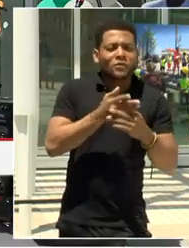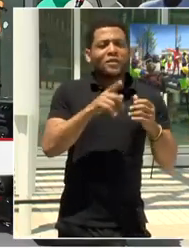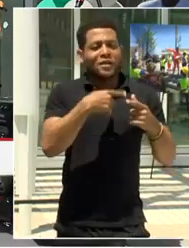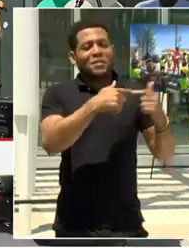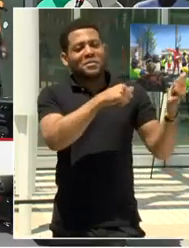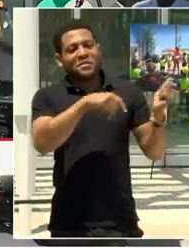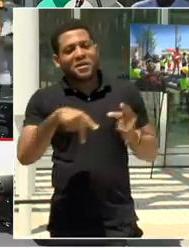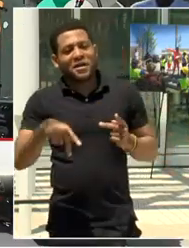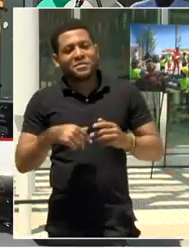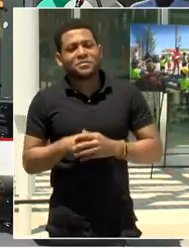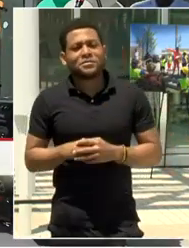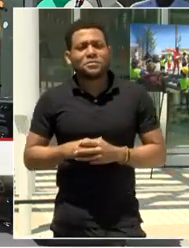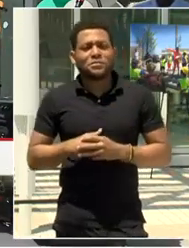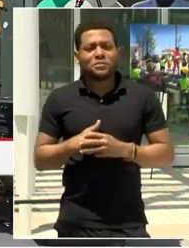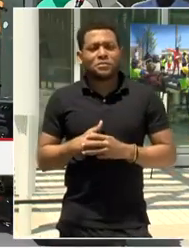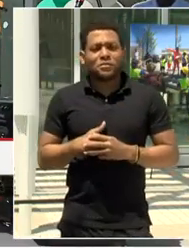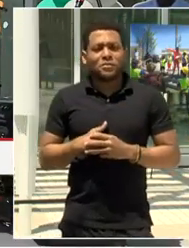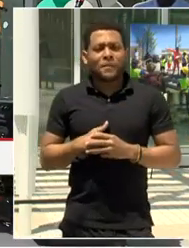2022.